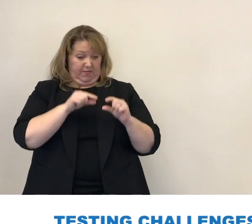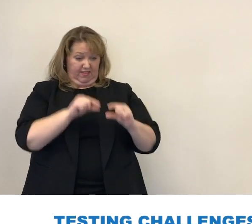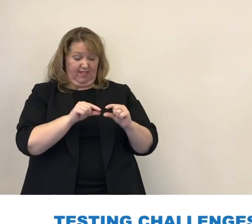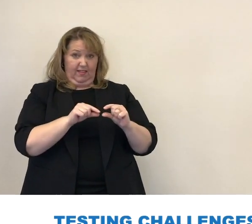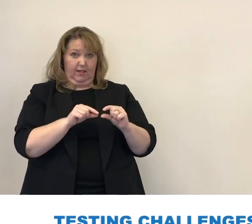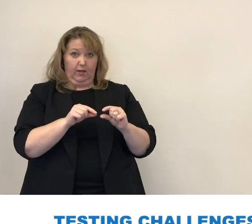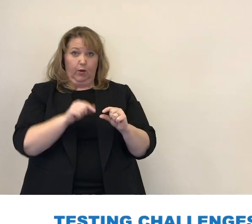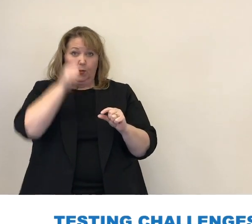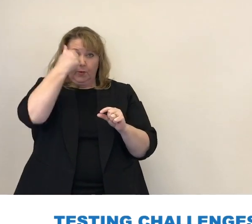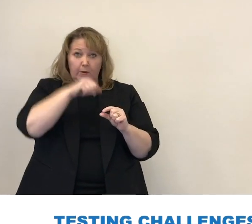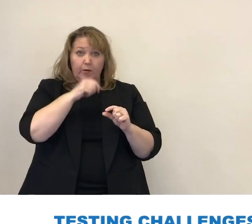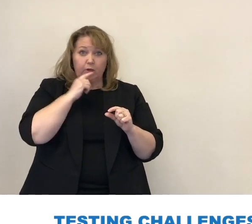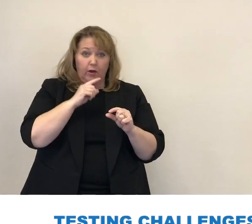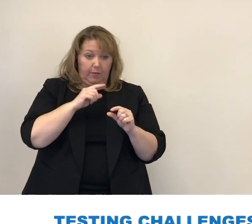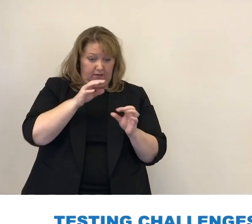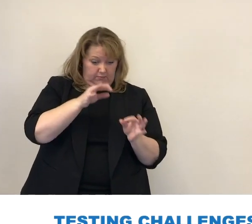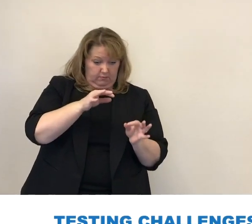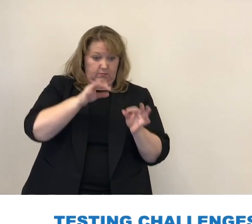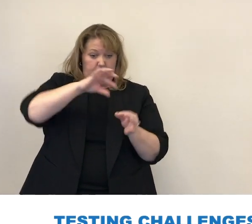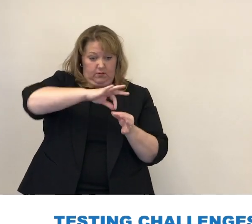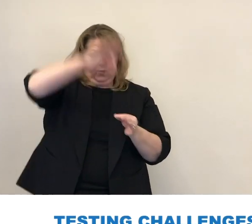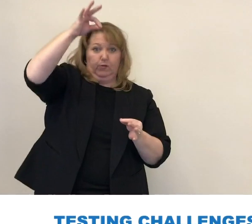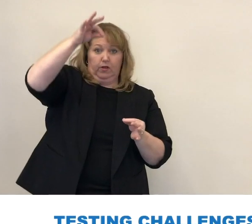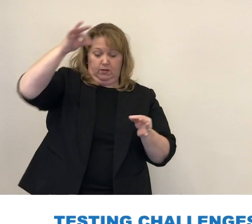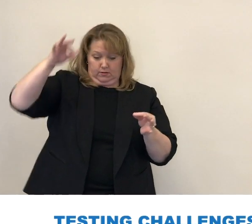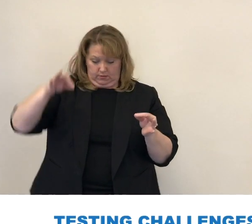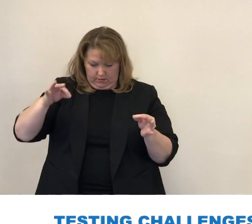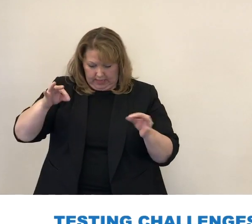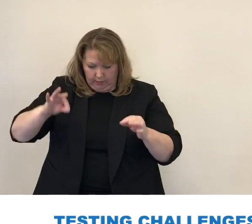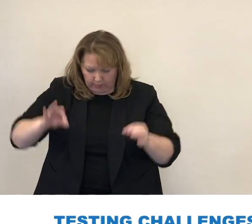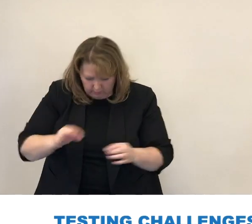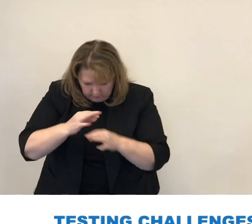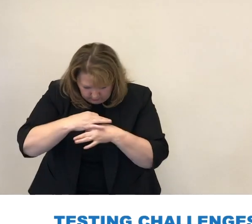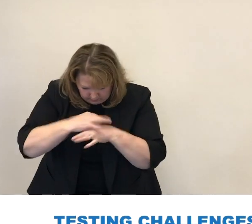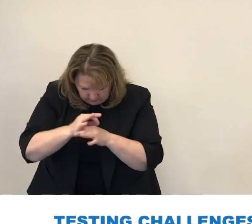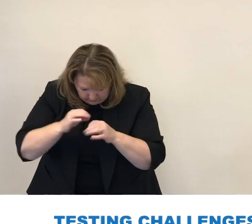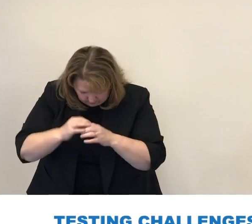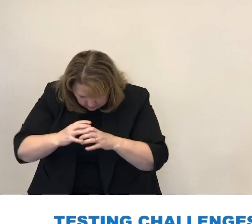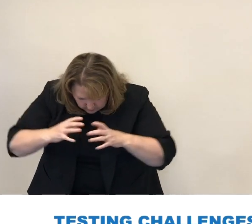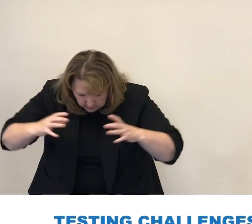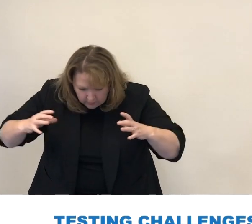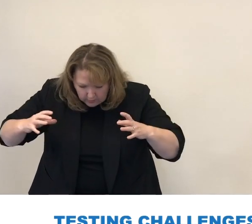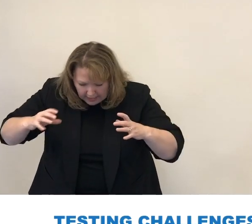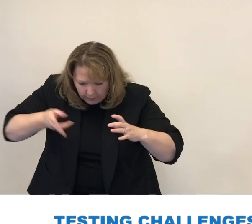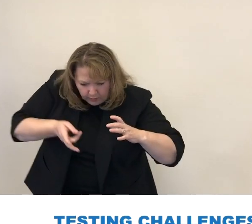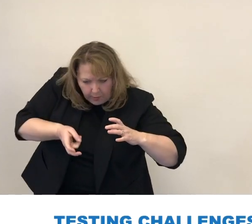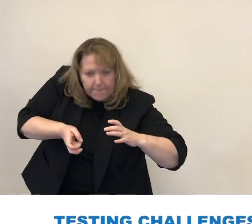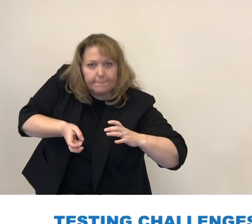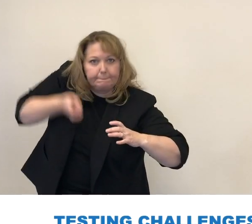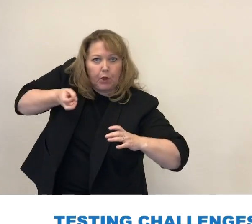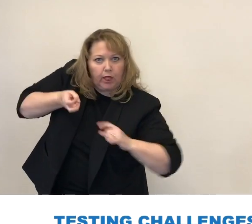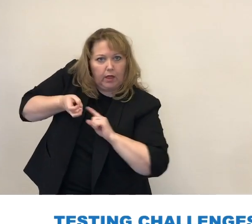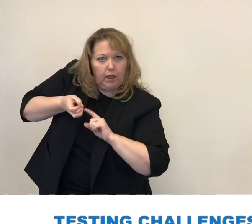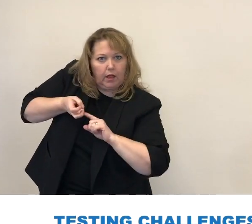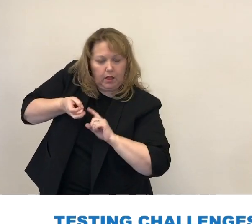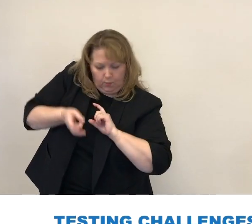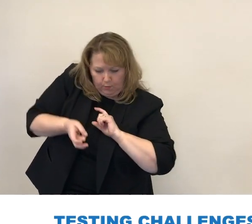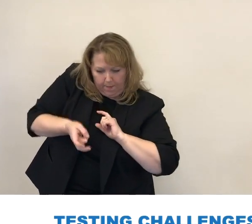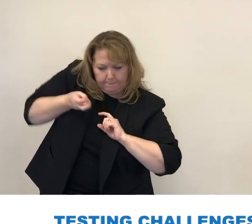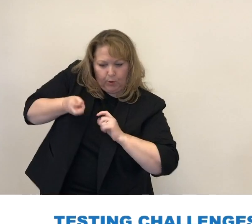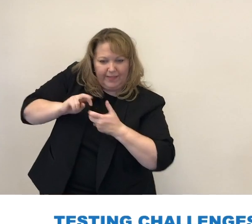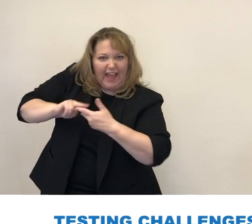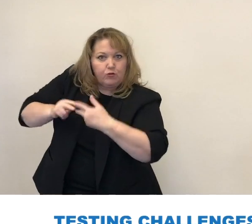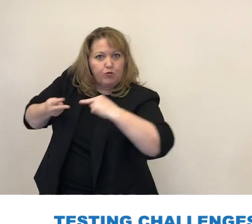step that I talked so much about, taking the chromosome out of the specimen, and we call that extraction. What was happening was that the FDA